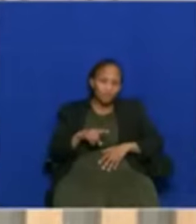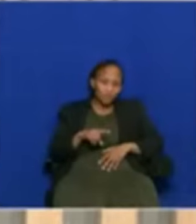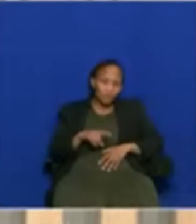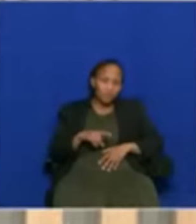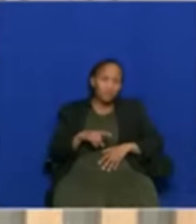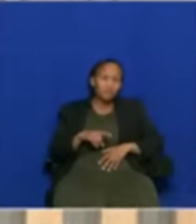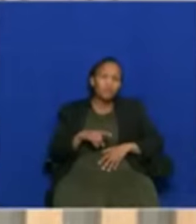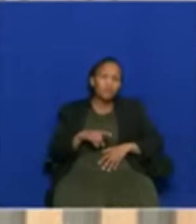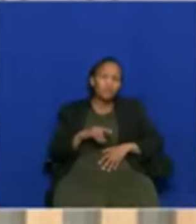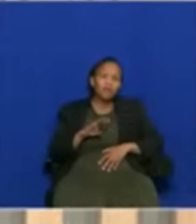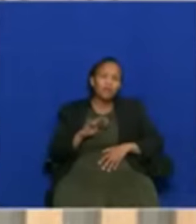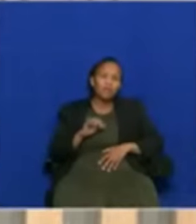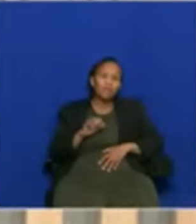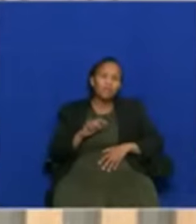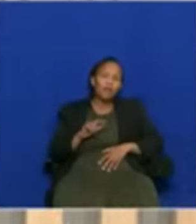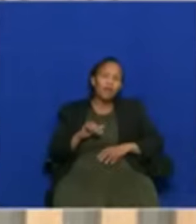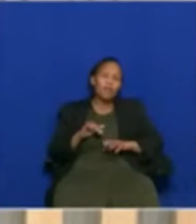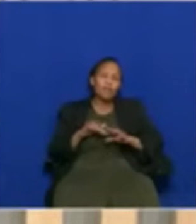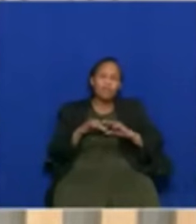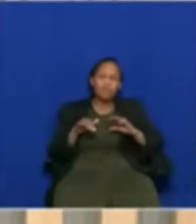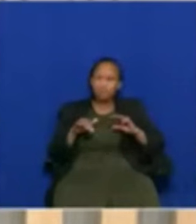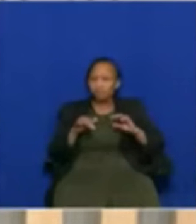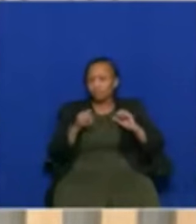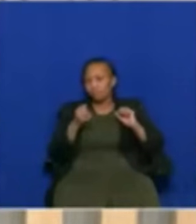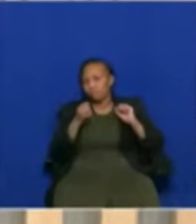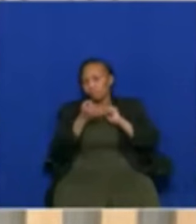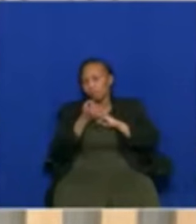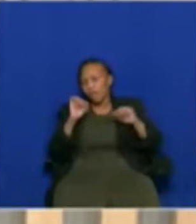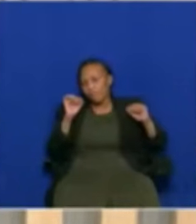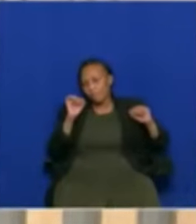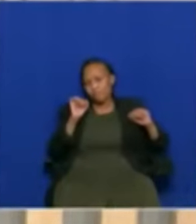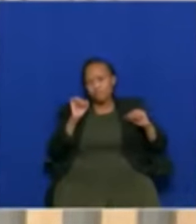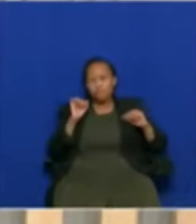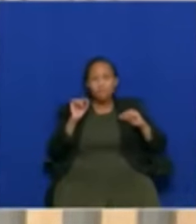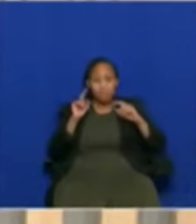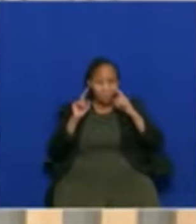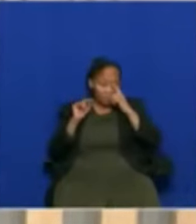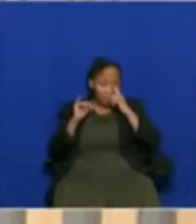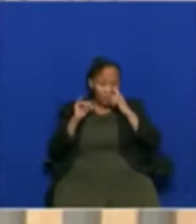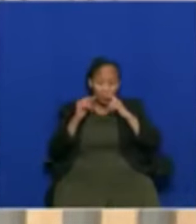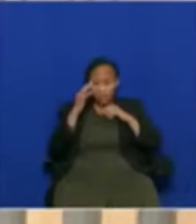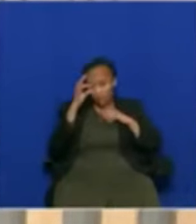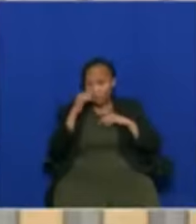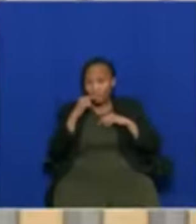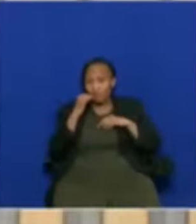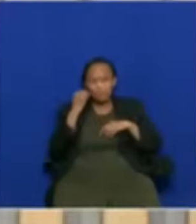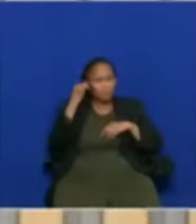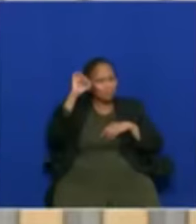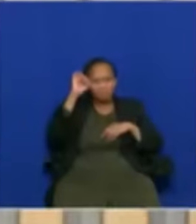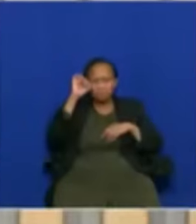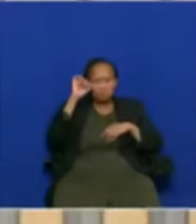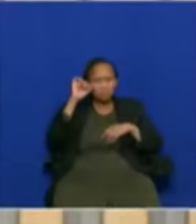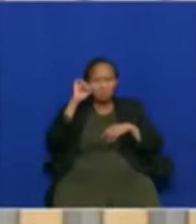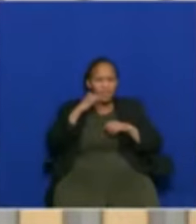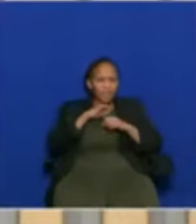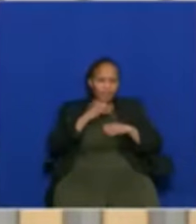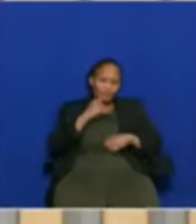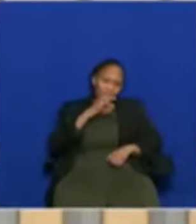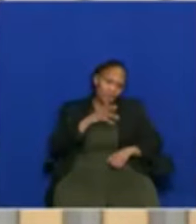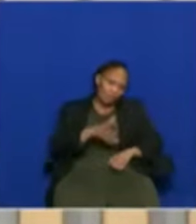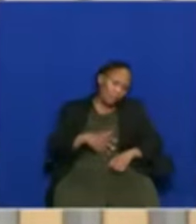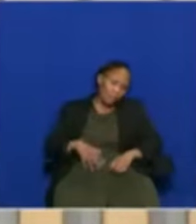denied access to all crime intelligence officers. Yes, the presentation by the